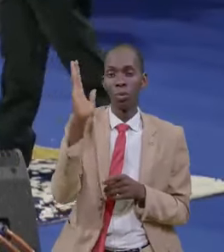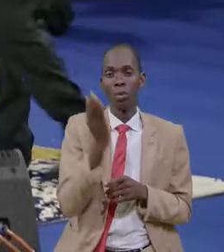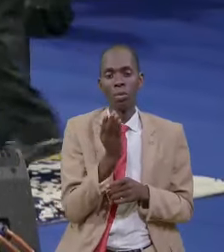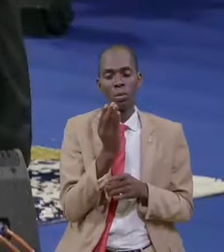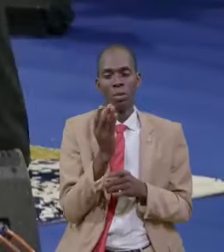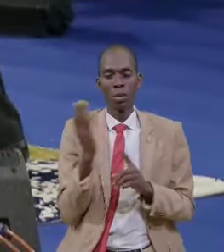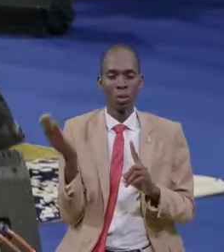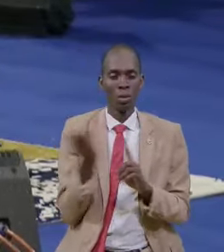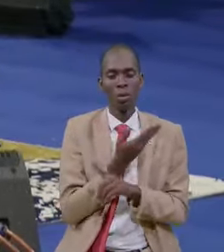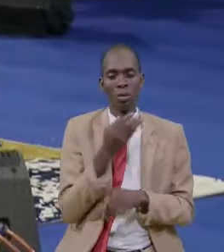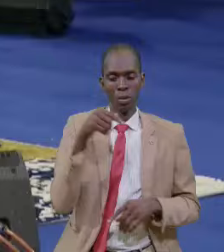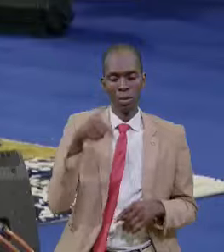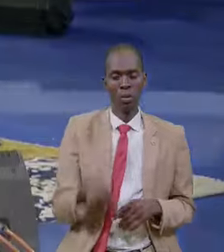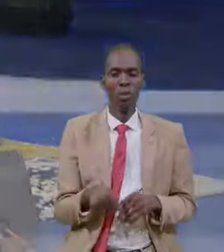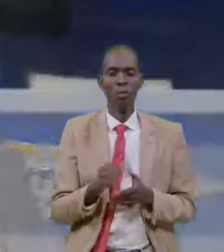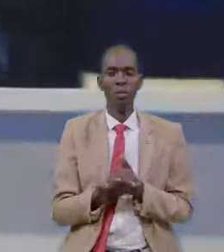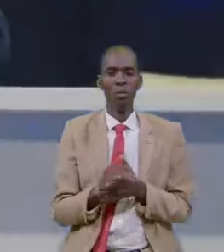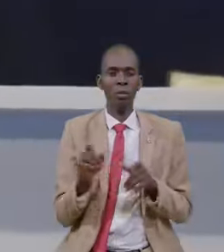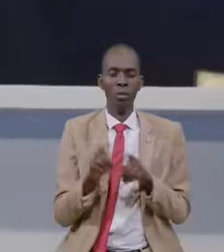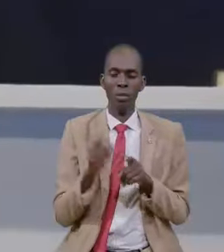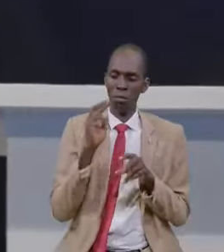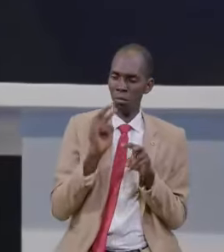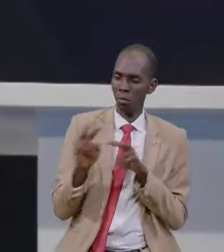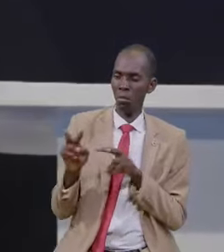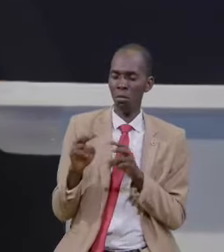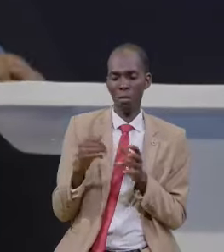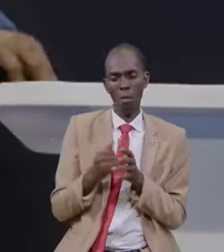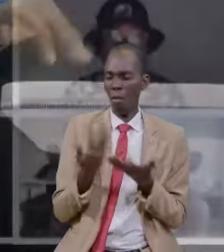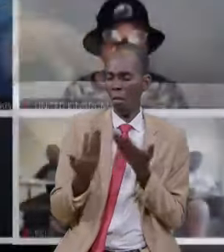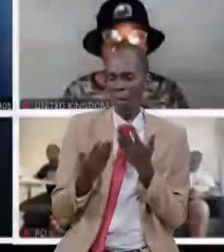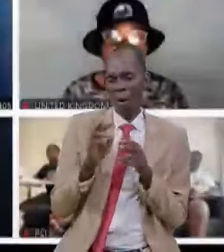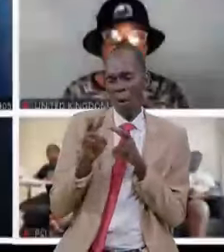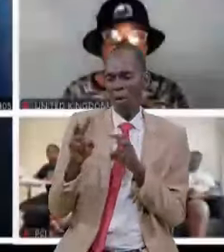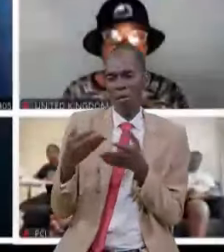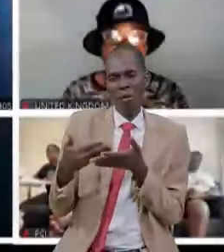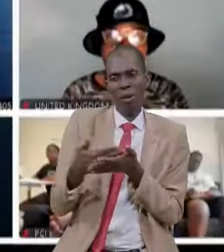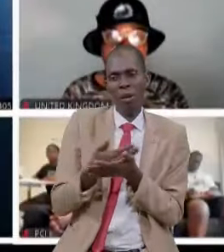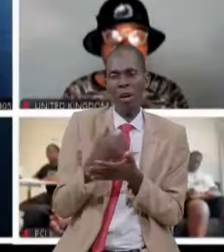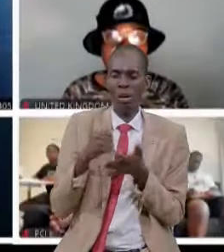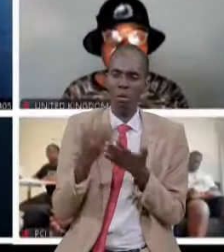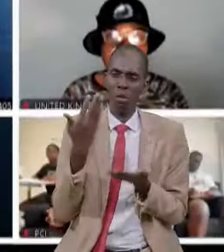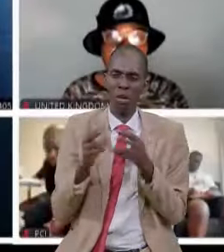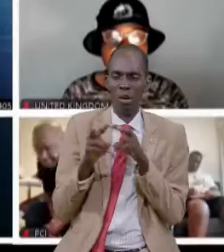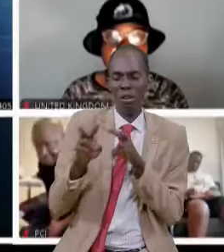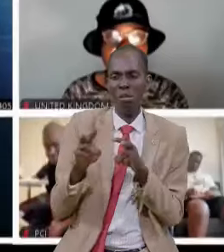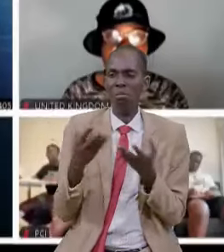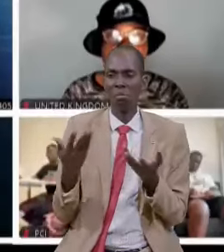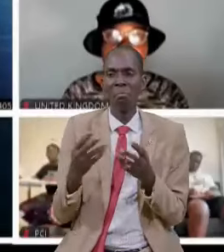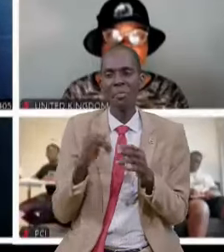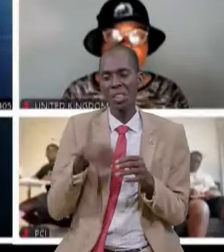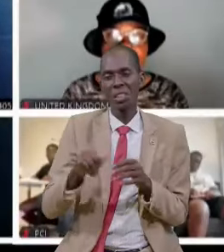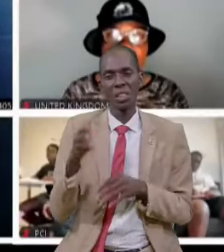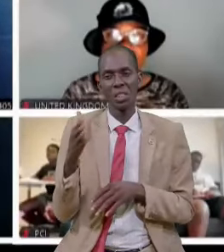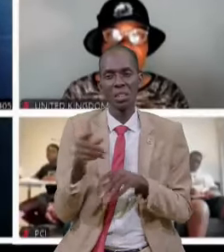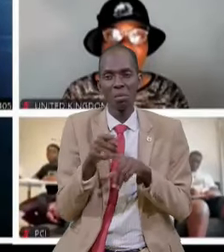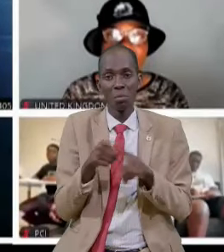as you look at it, that minute, it might still appear fresh, might appear, it's still there, but it's